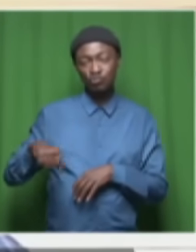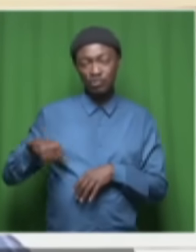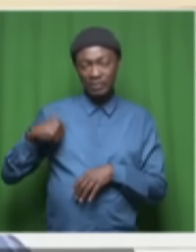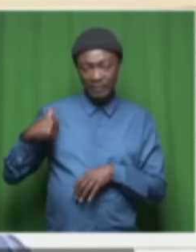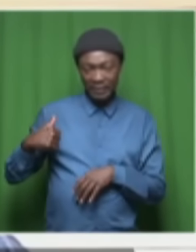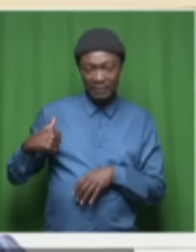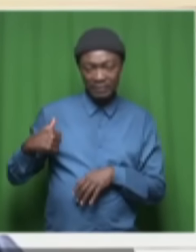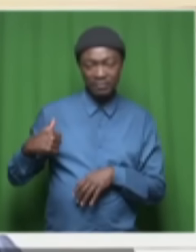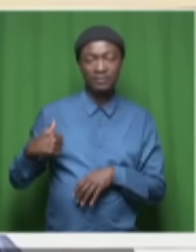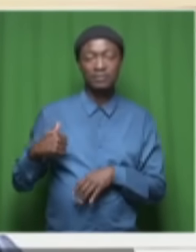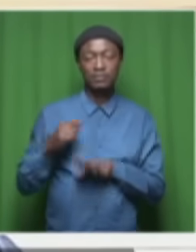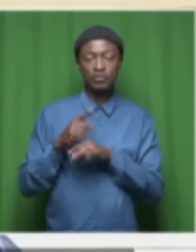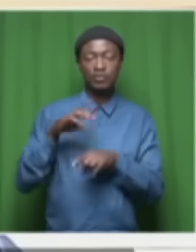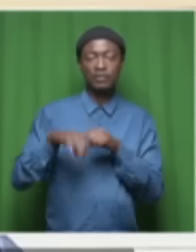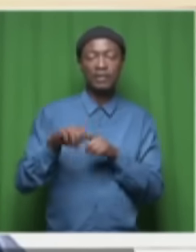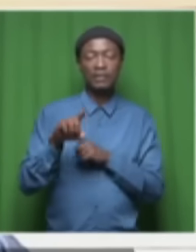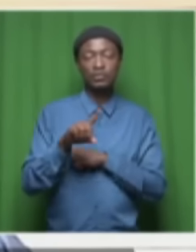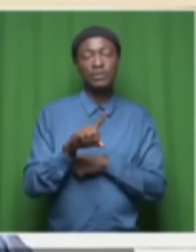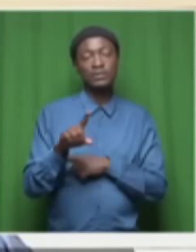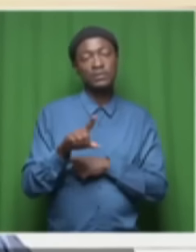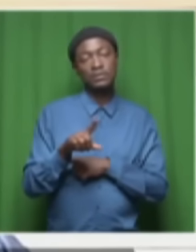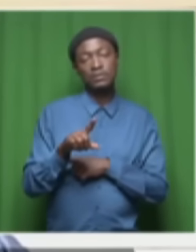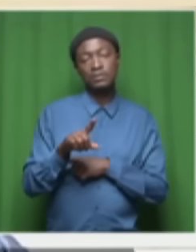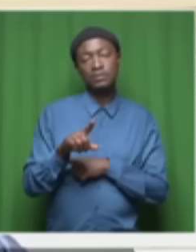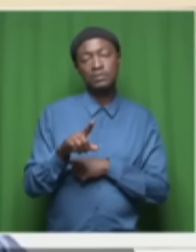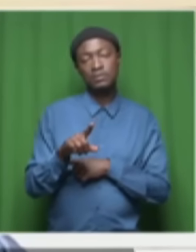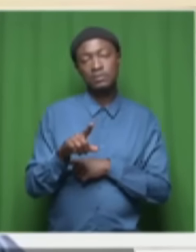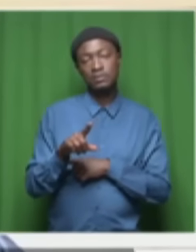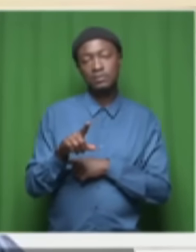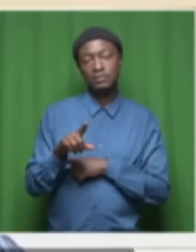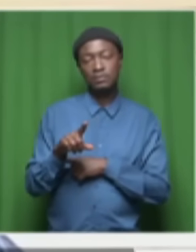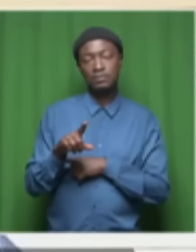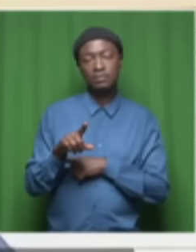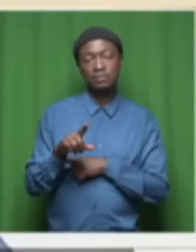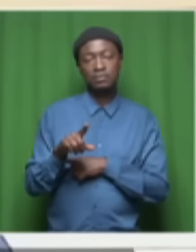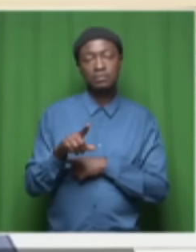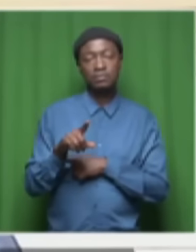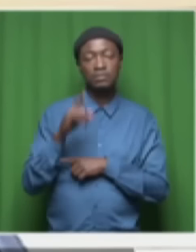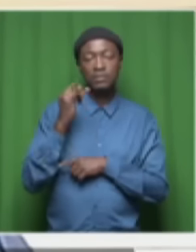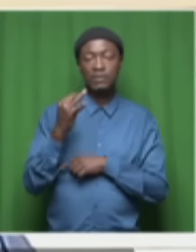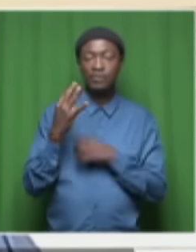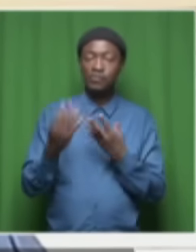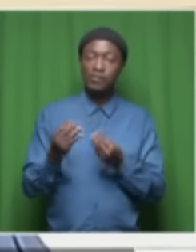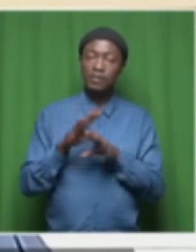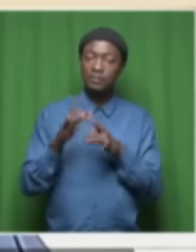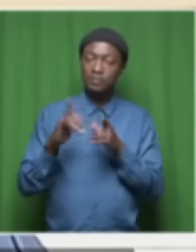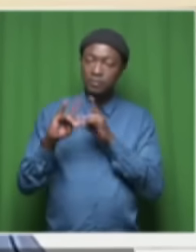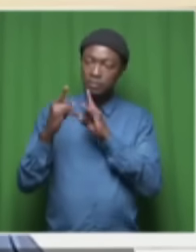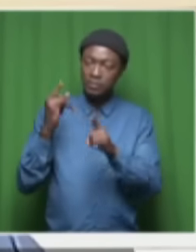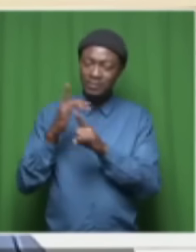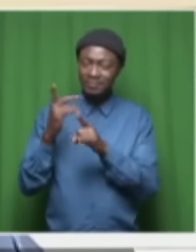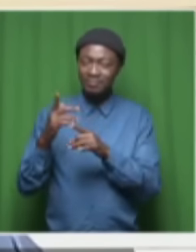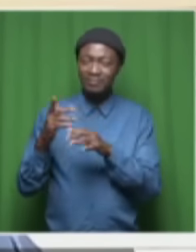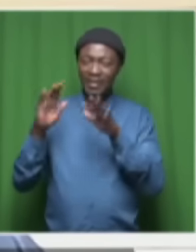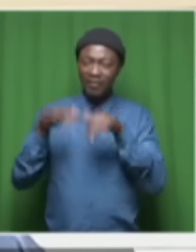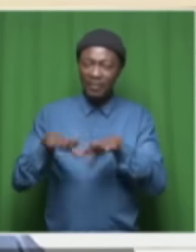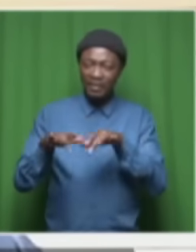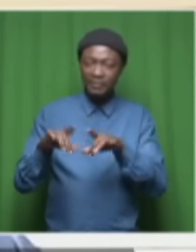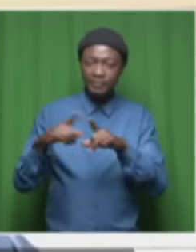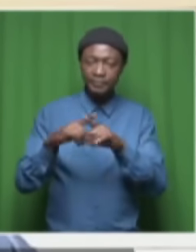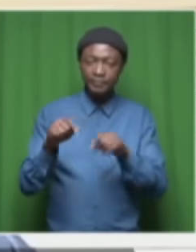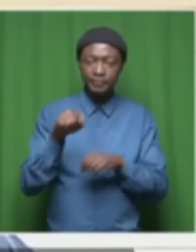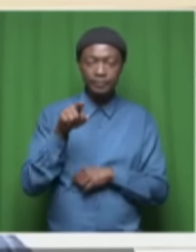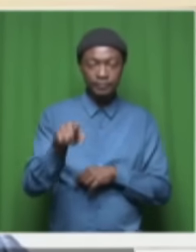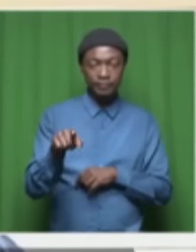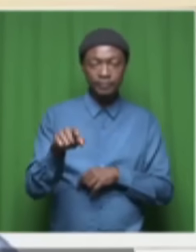small city, you tend to find that if we have a city which is being flooded, you realize that either